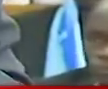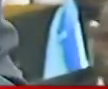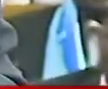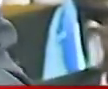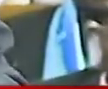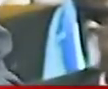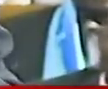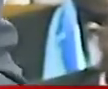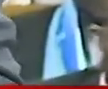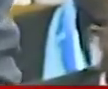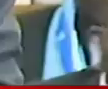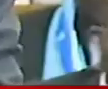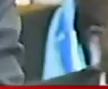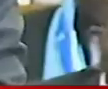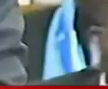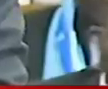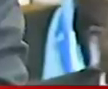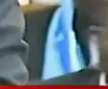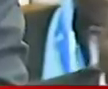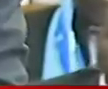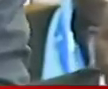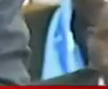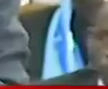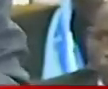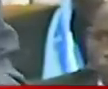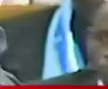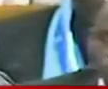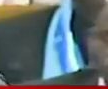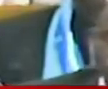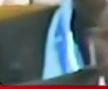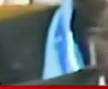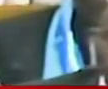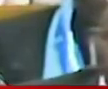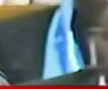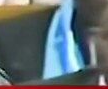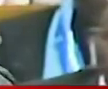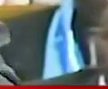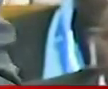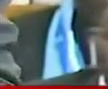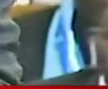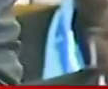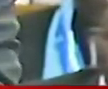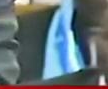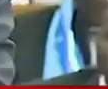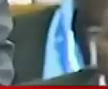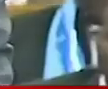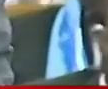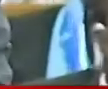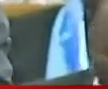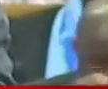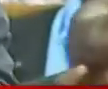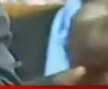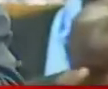the message from Kasarani today, from Stephen Kalonzo Musyoka, will thank you